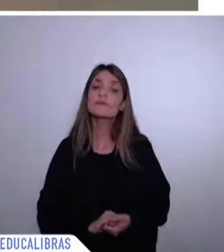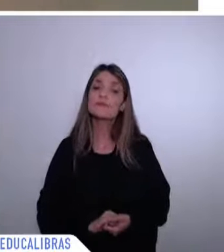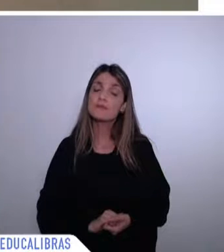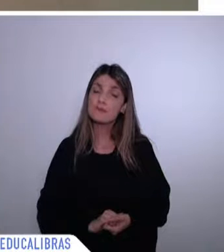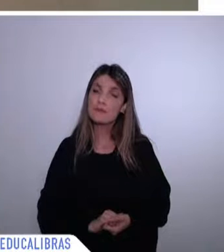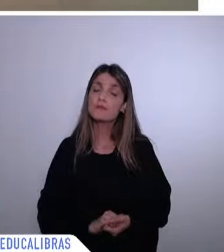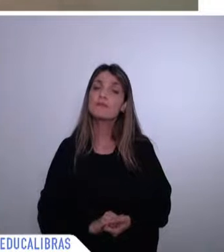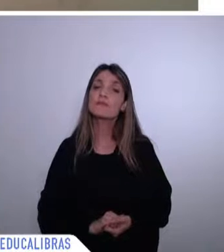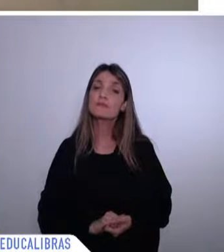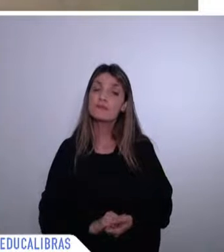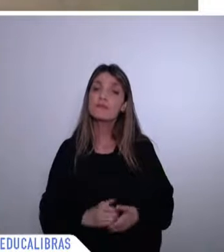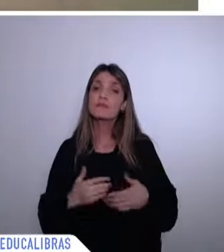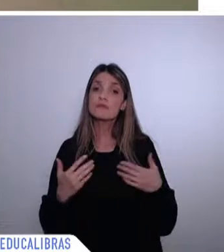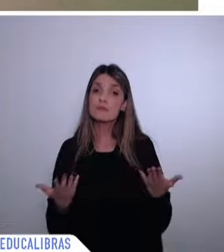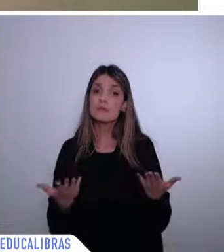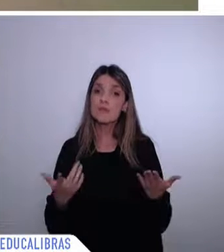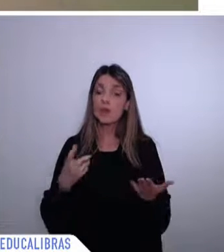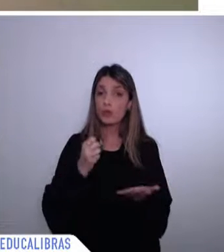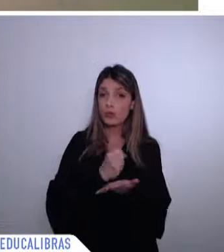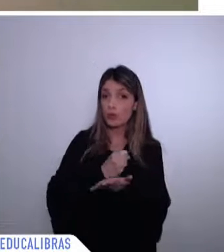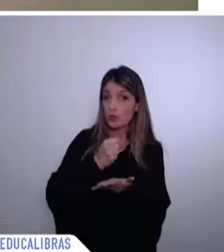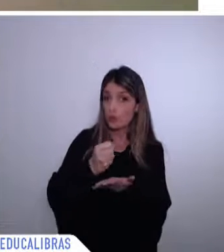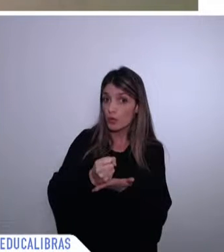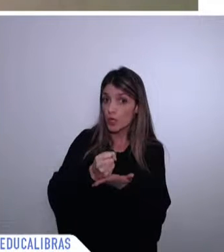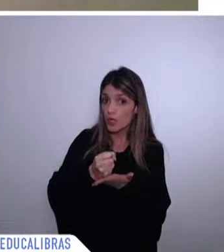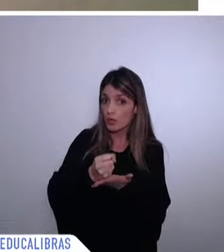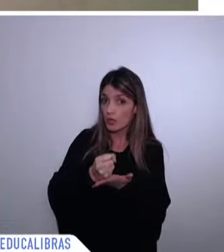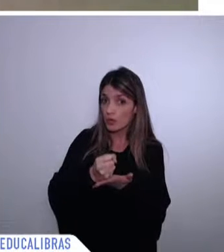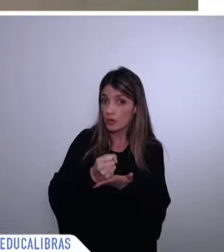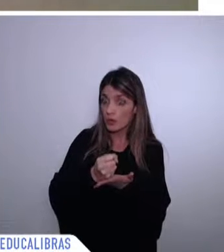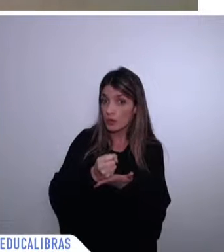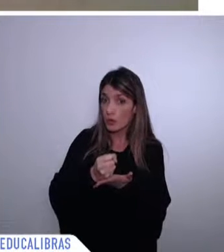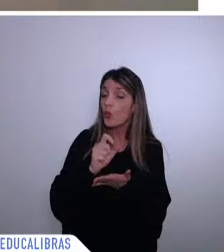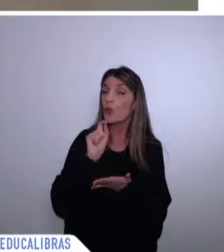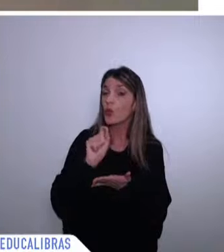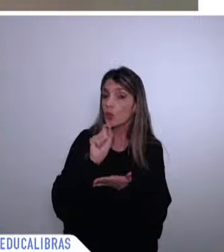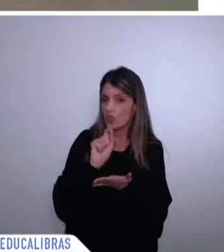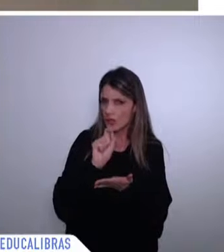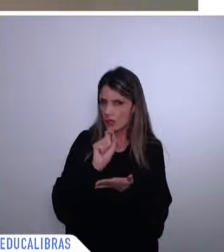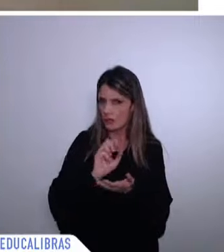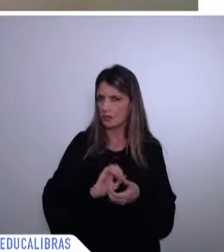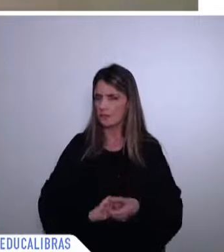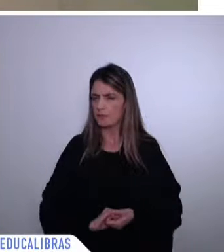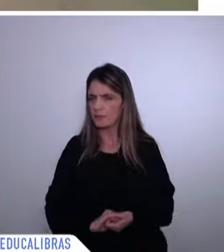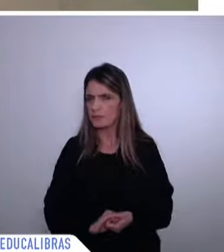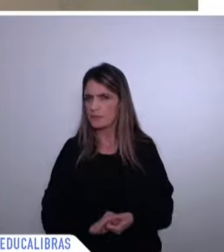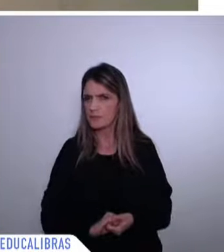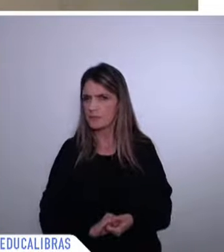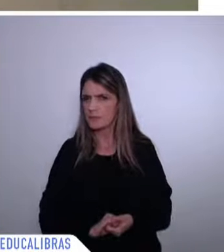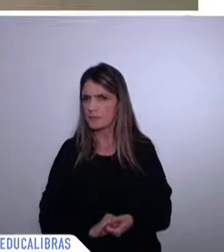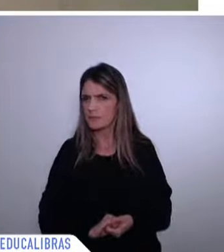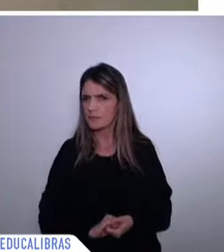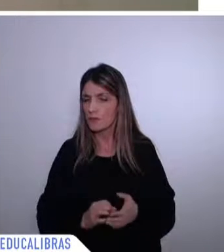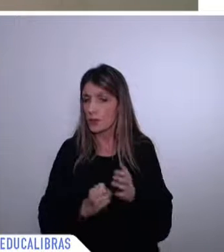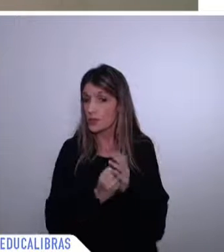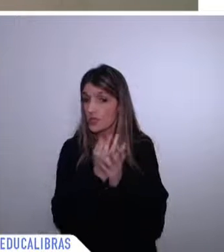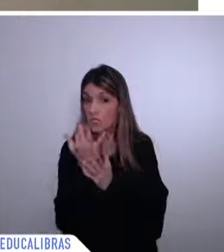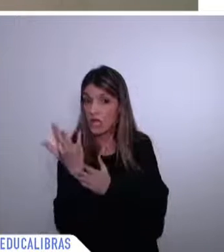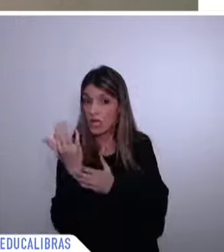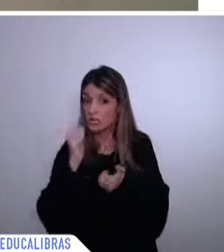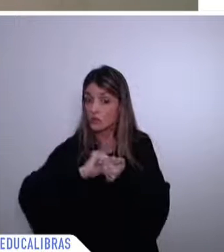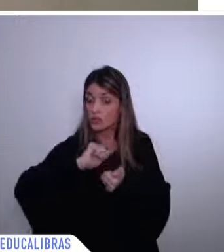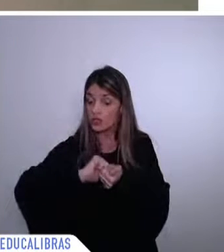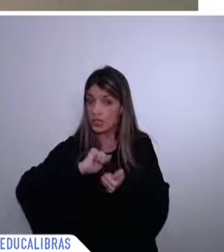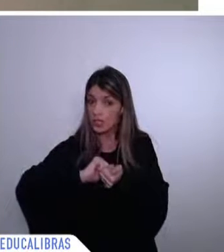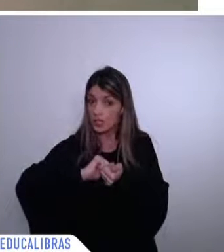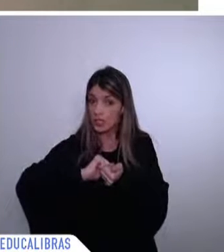performance. So whether it is the number of jobs, the quality of jobs, or the inclusiveness in the labor market. And so